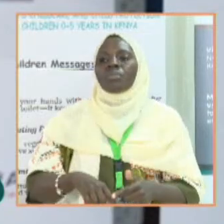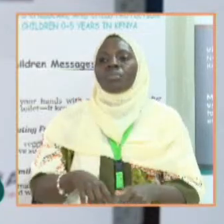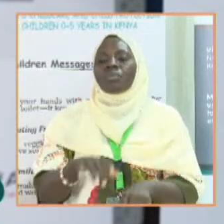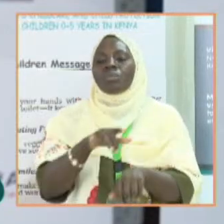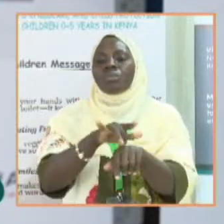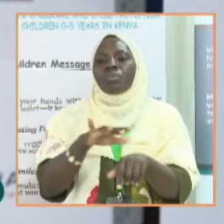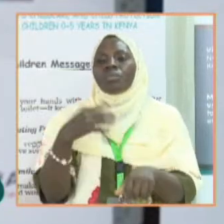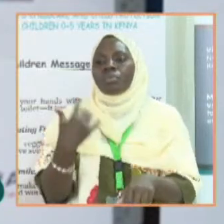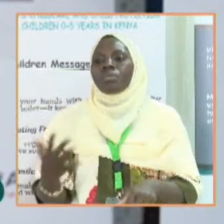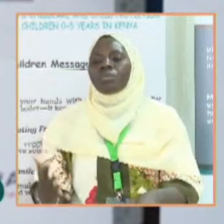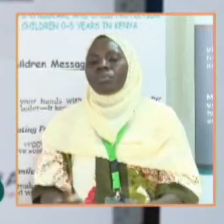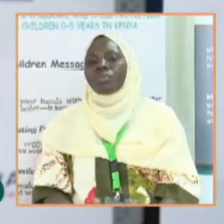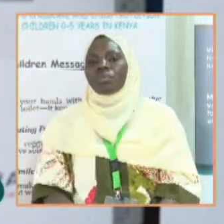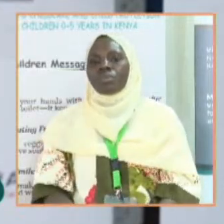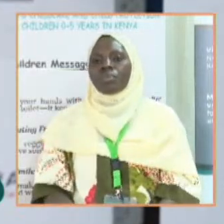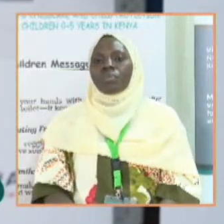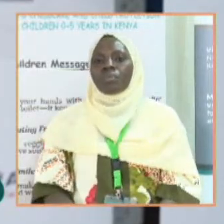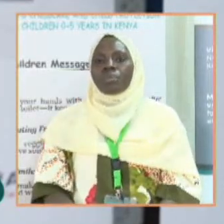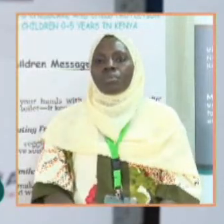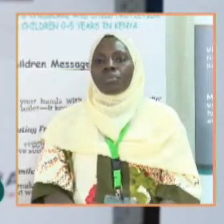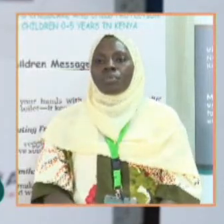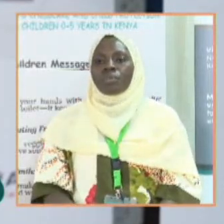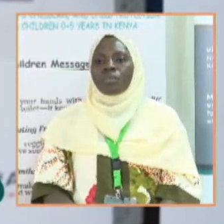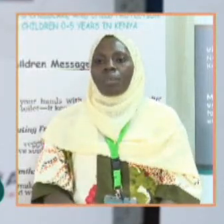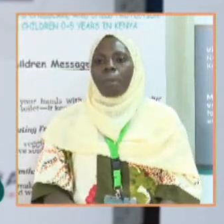a system where now each